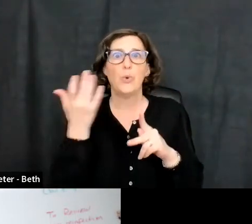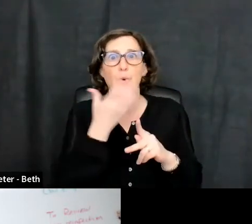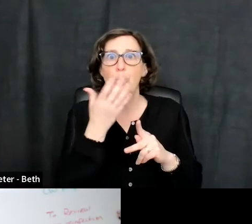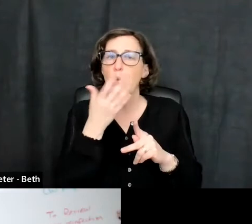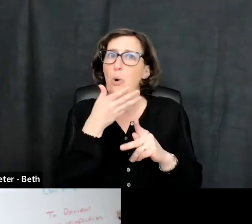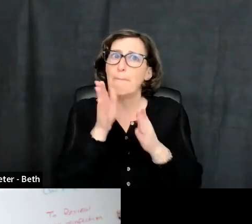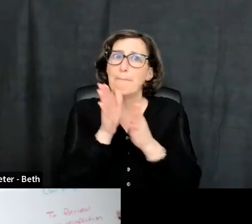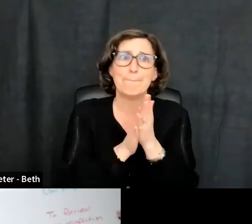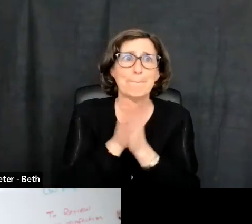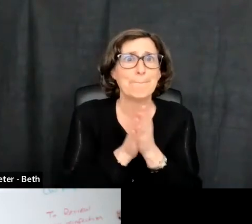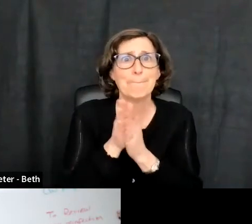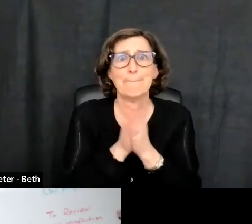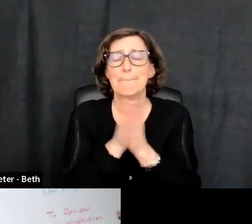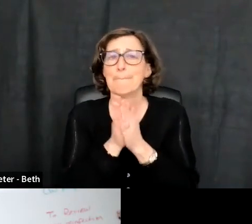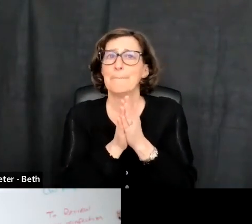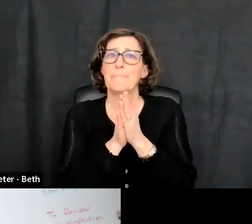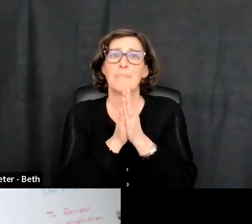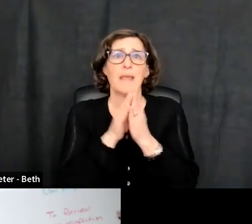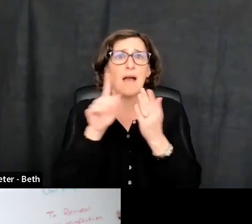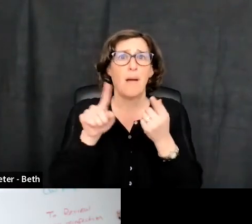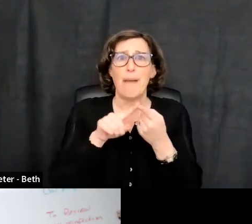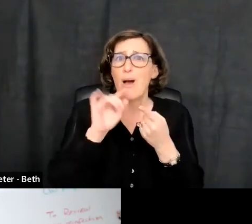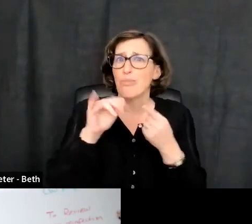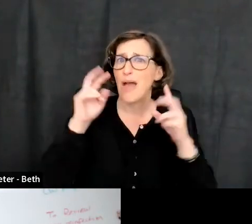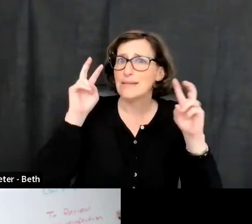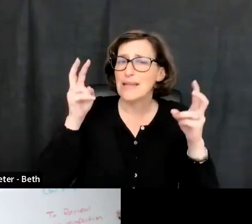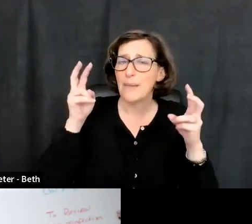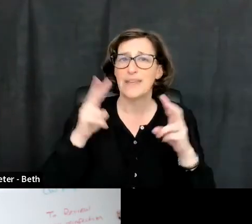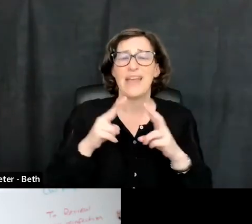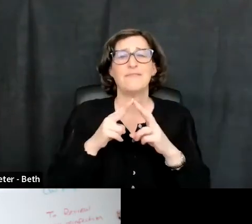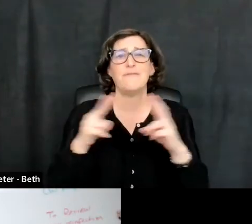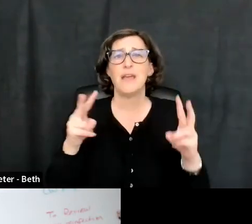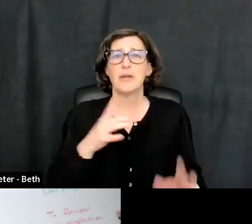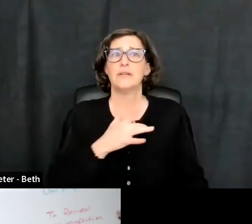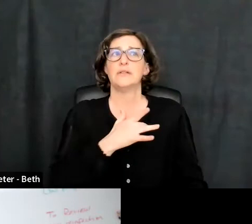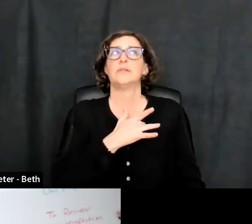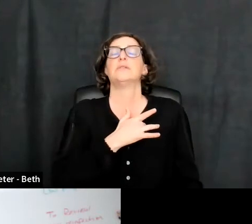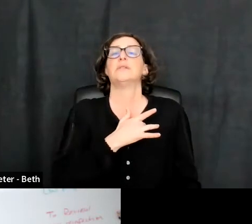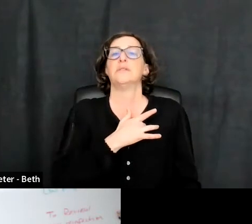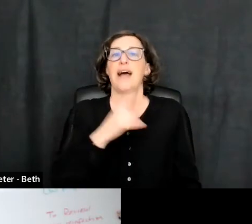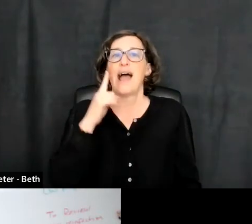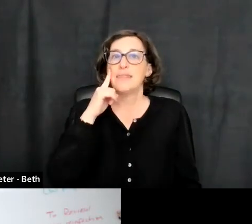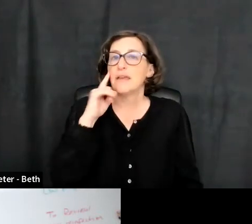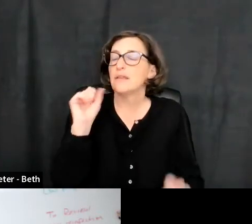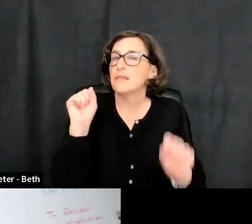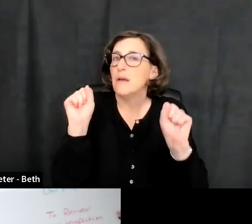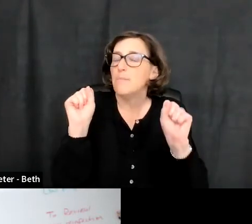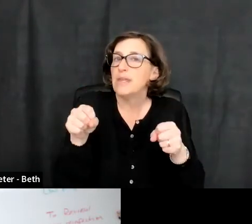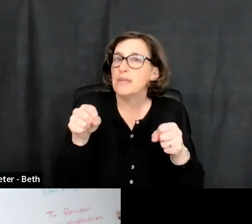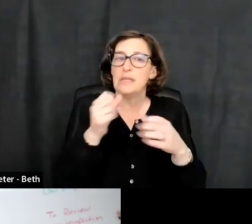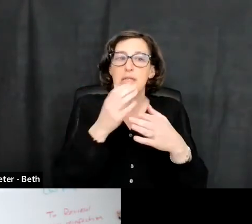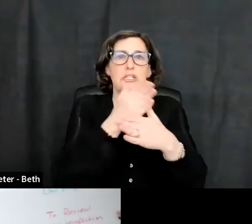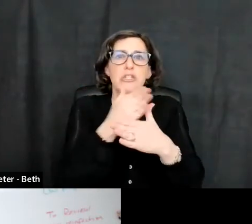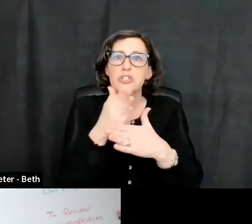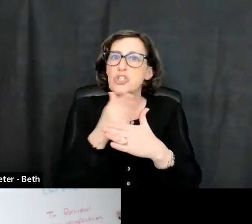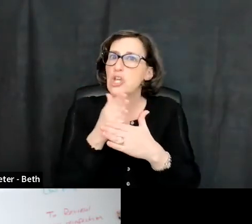passionate about the topic and very touched, I think, at their ability to share some of